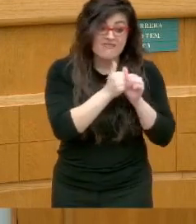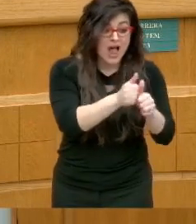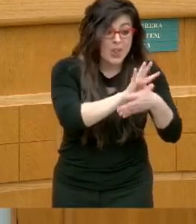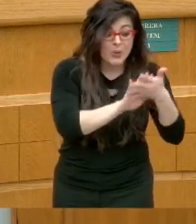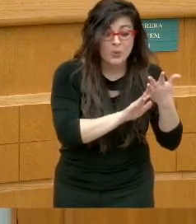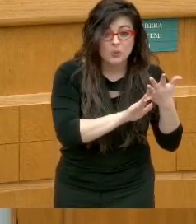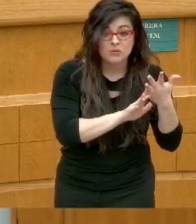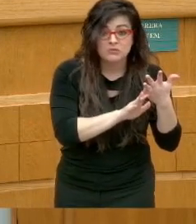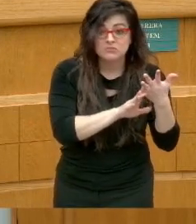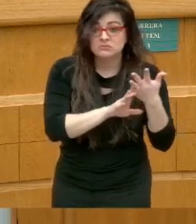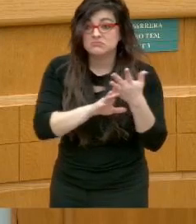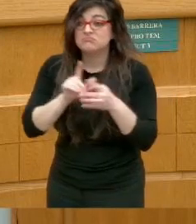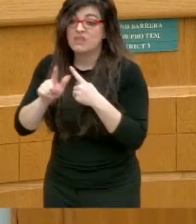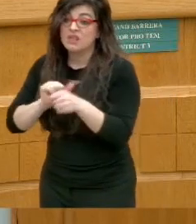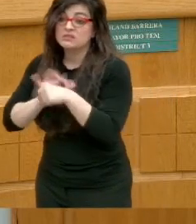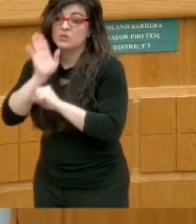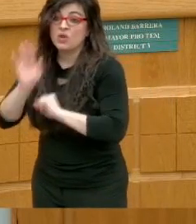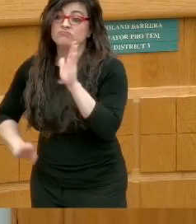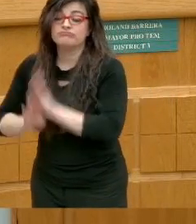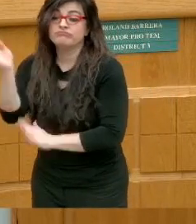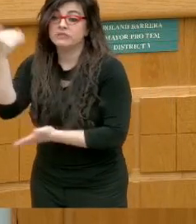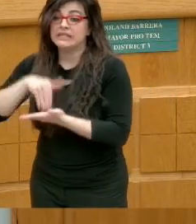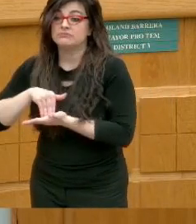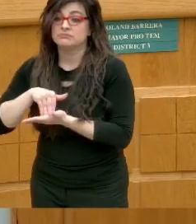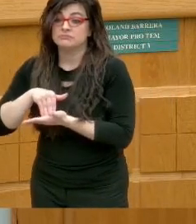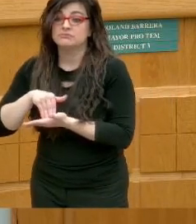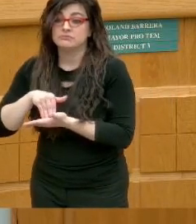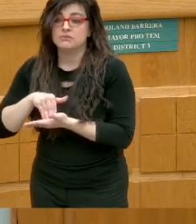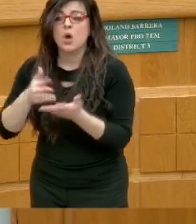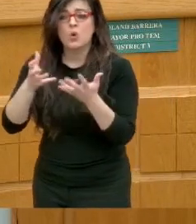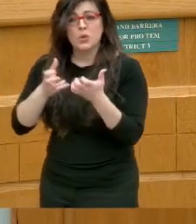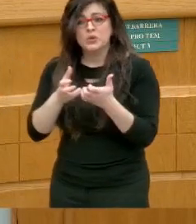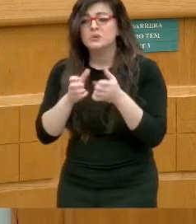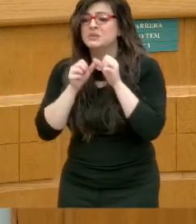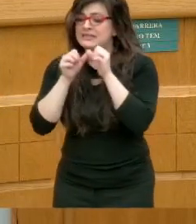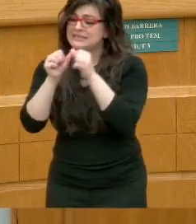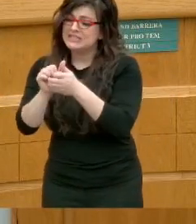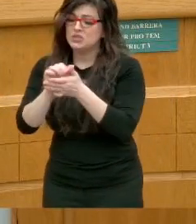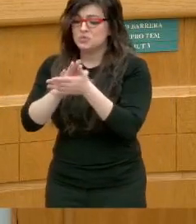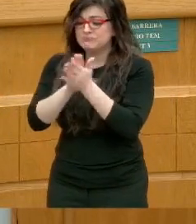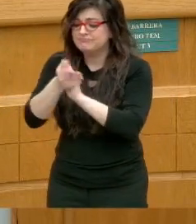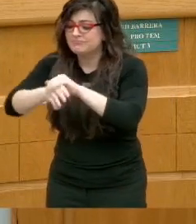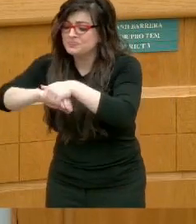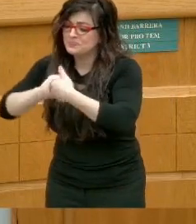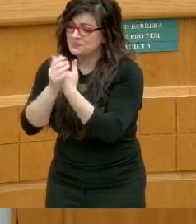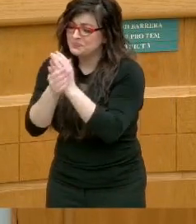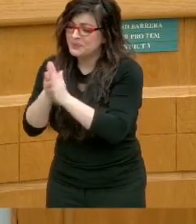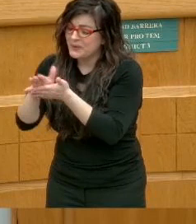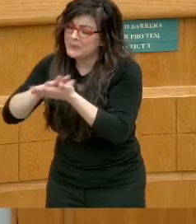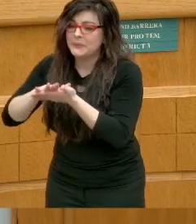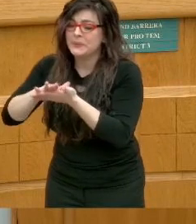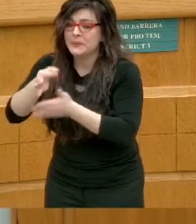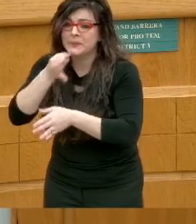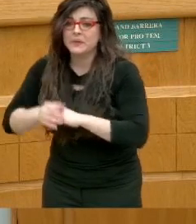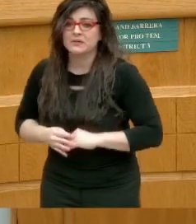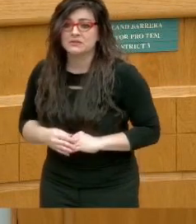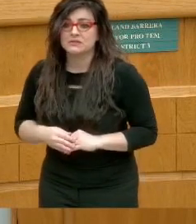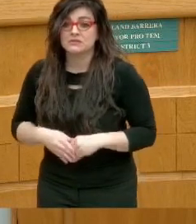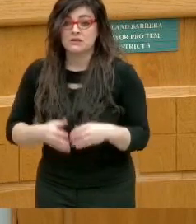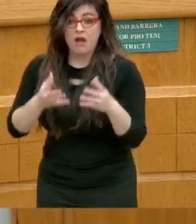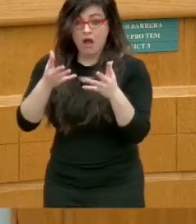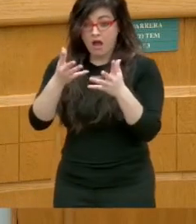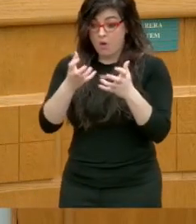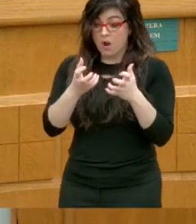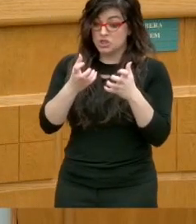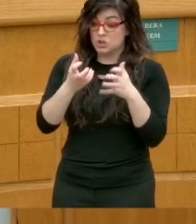I want everyone to continue to practice all the good hygiene that we've learned. I want you to continue to limit your trips to